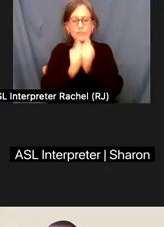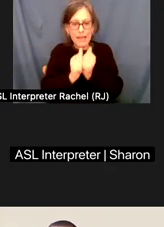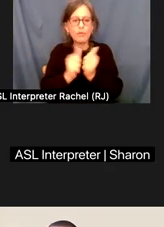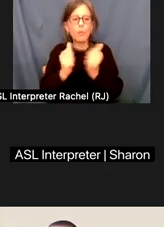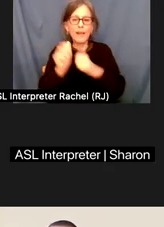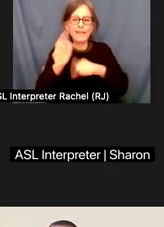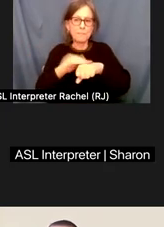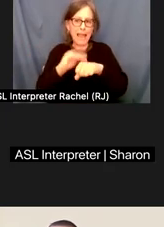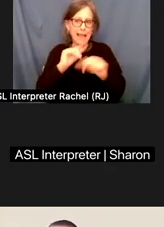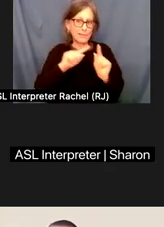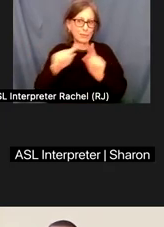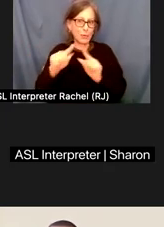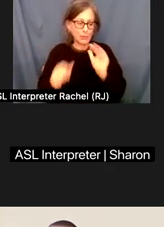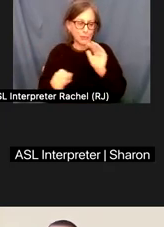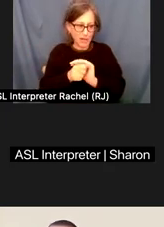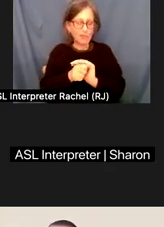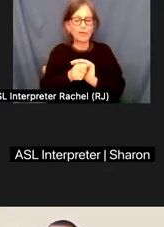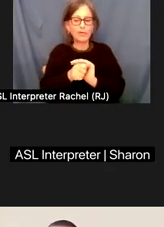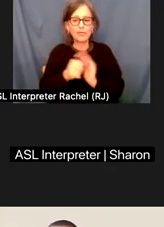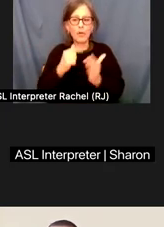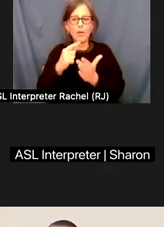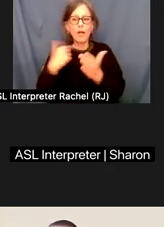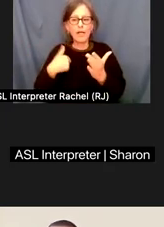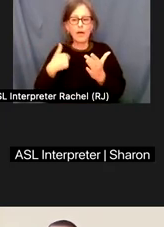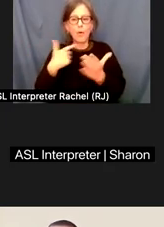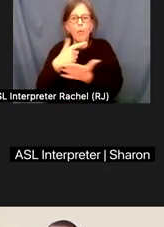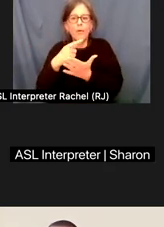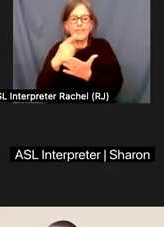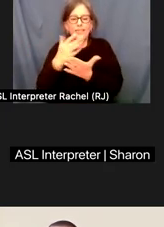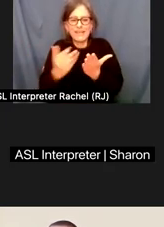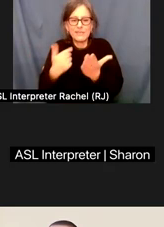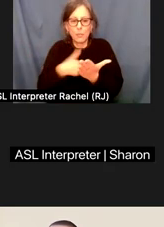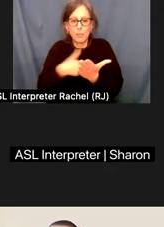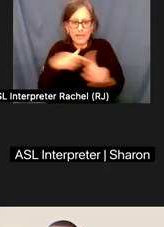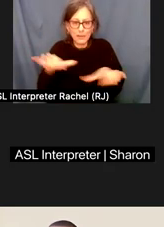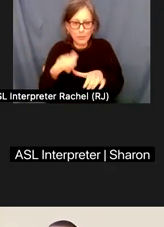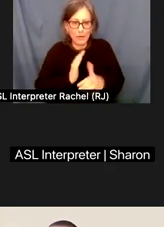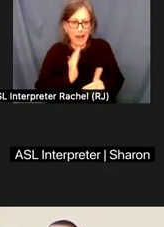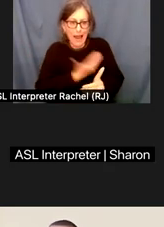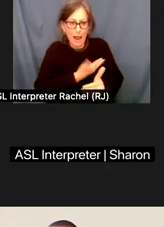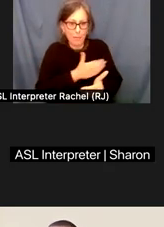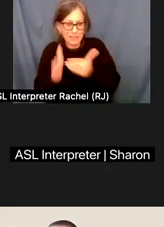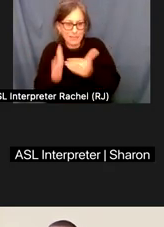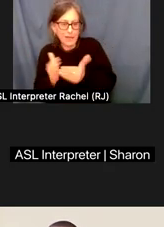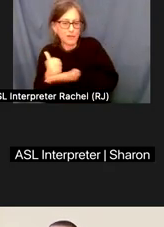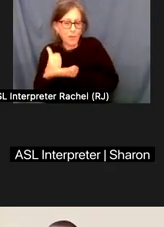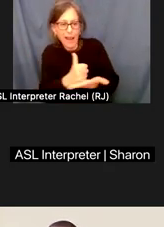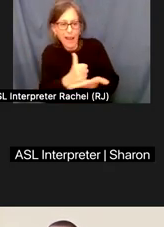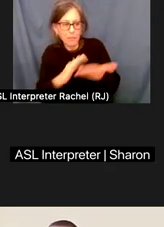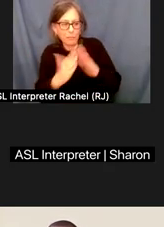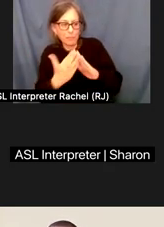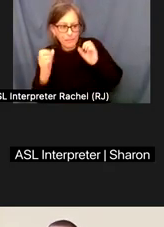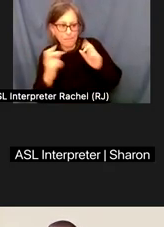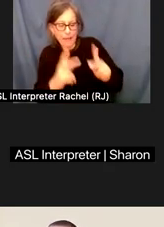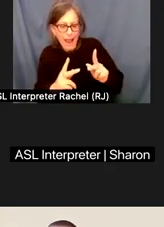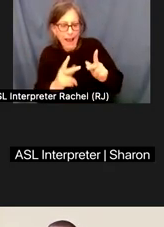planning processes on our sides that we help. Again, like you mentioned, the community and restoring and